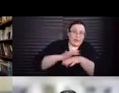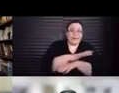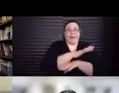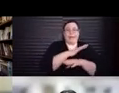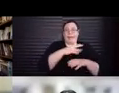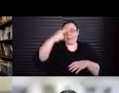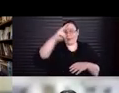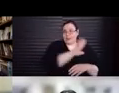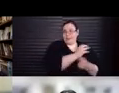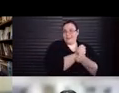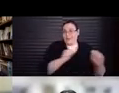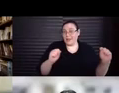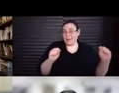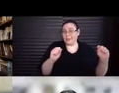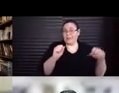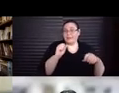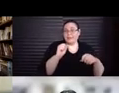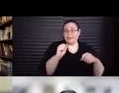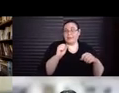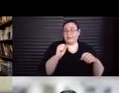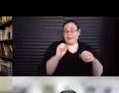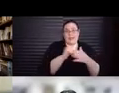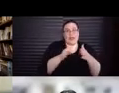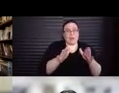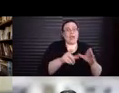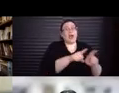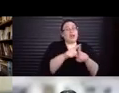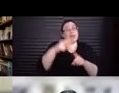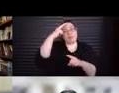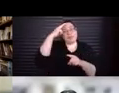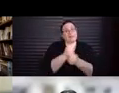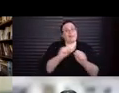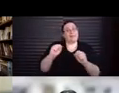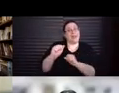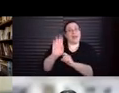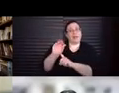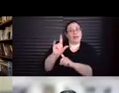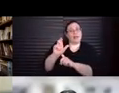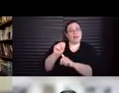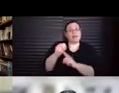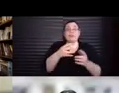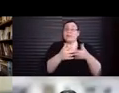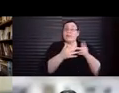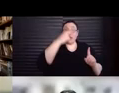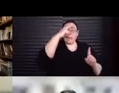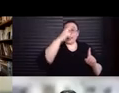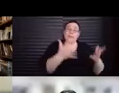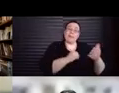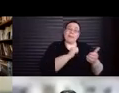Mexican freedom, and in that sense, also Mexican abolition, even when Mexico may have passed these laws,